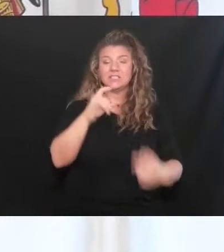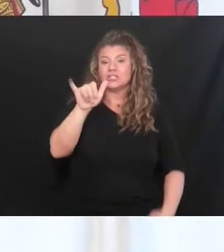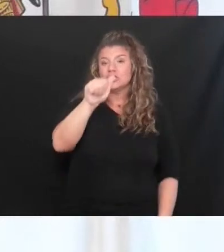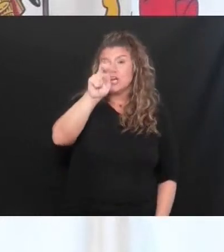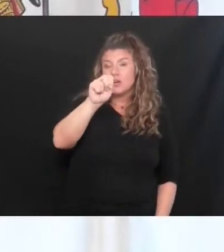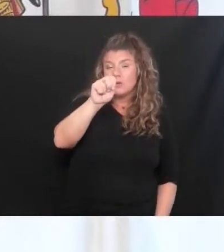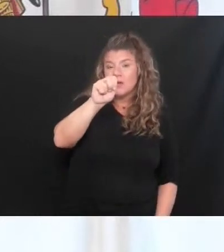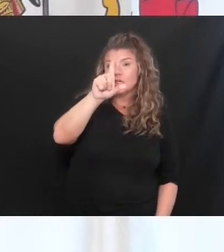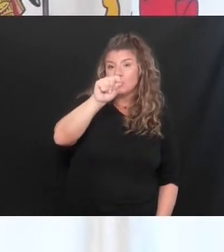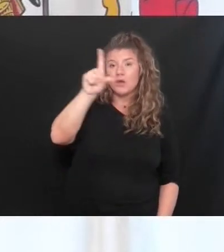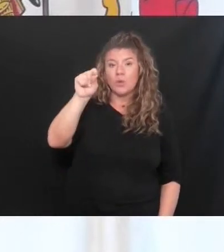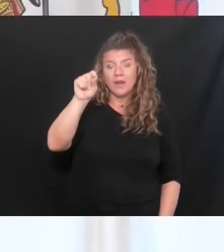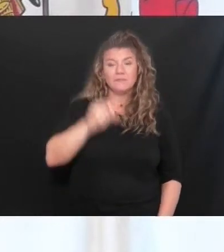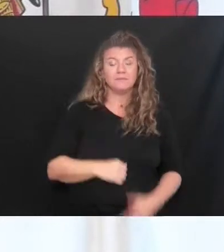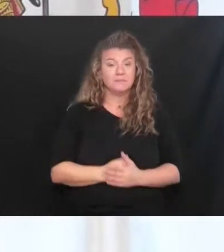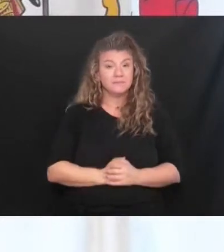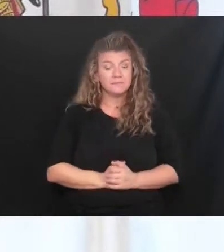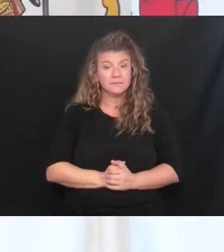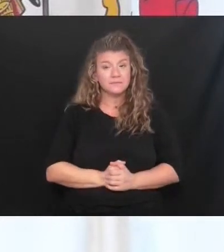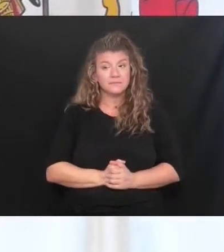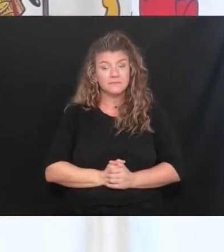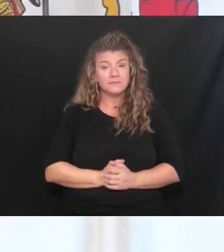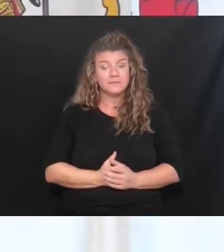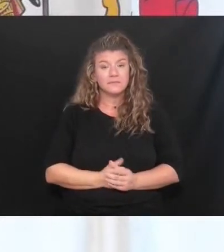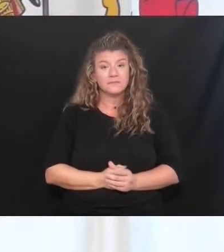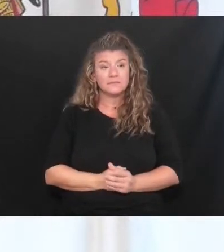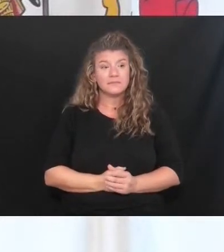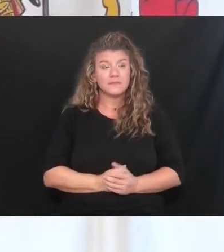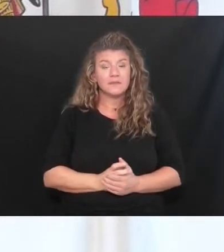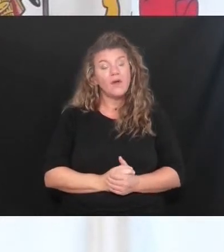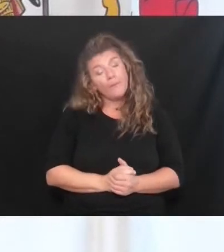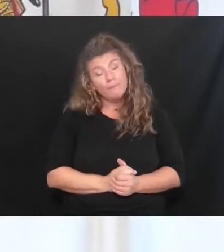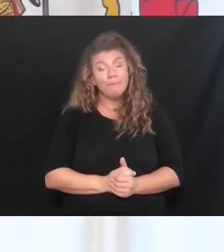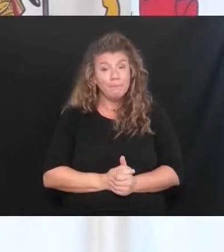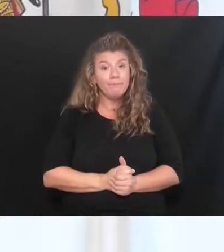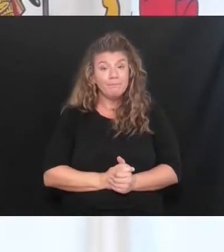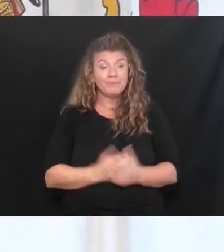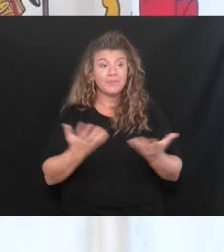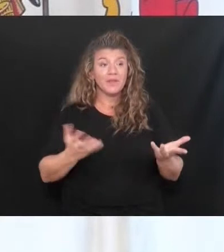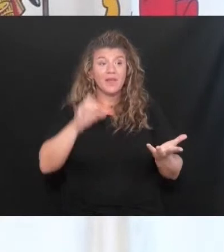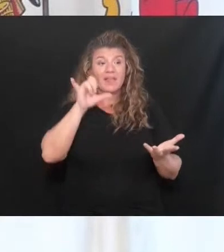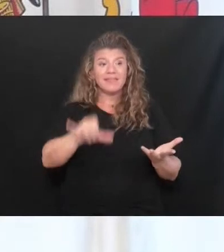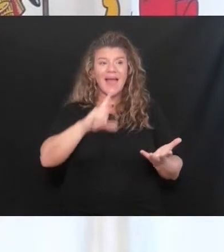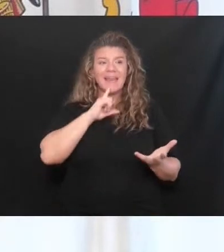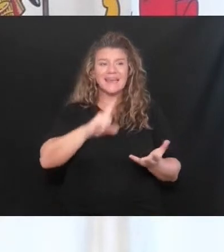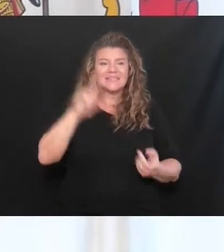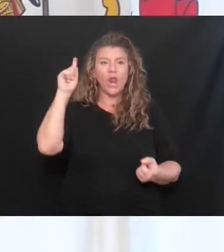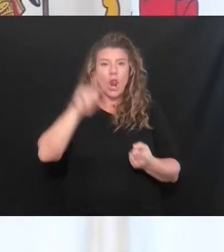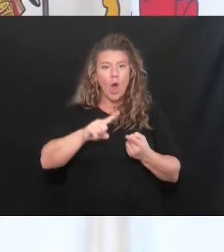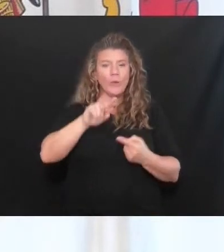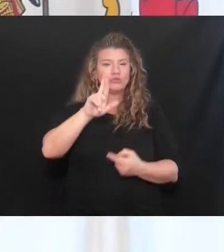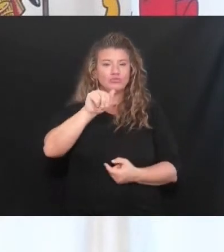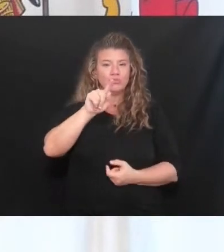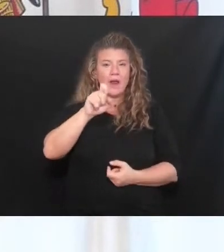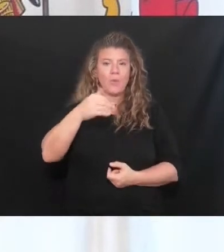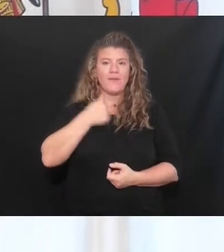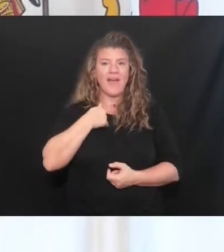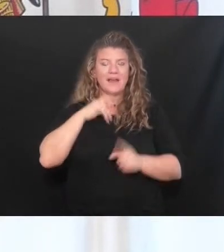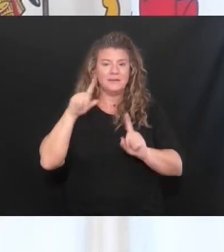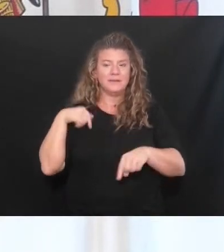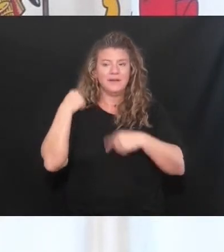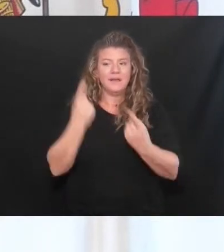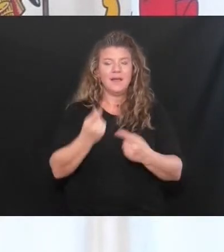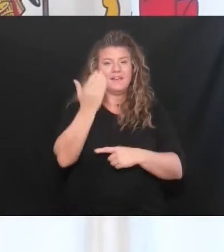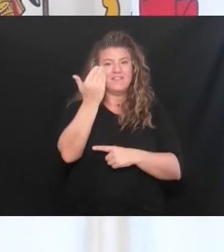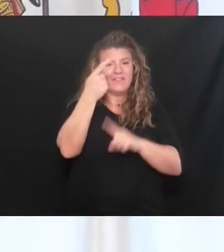January 2020. So that is the lowest rate that we've had now in